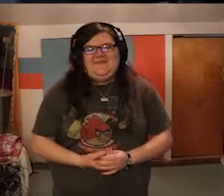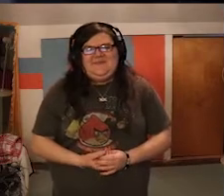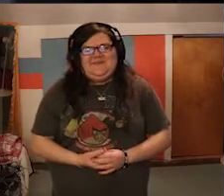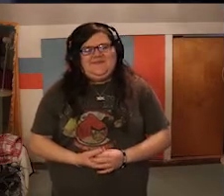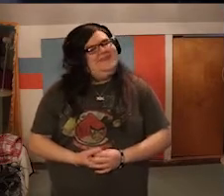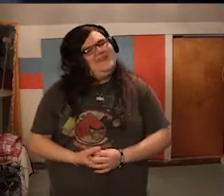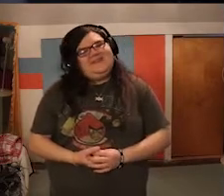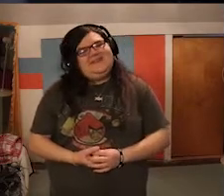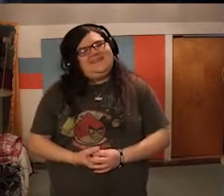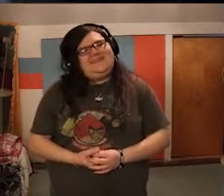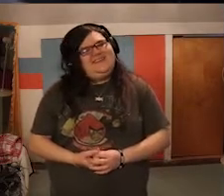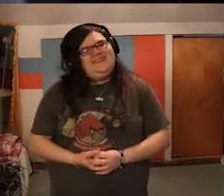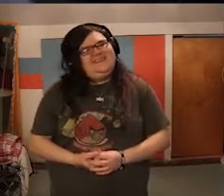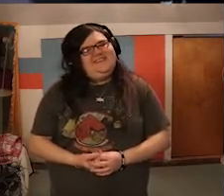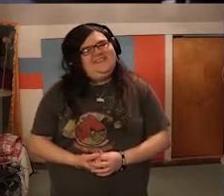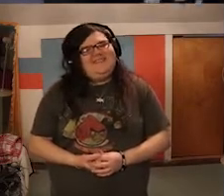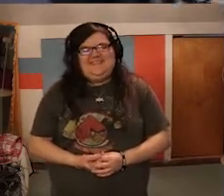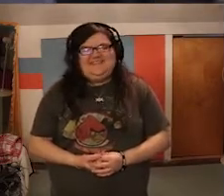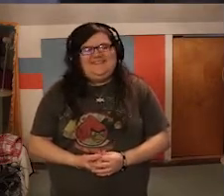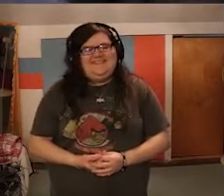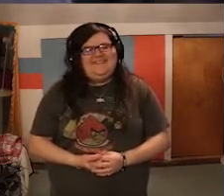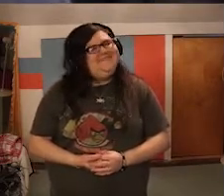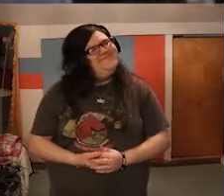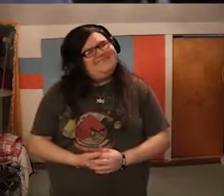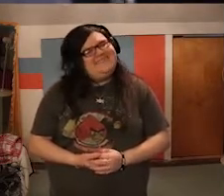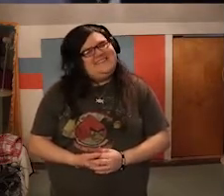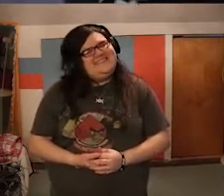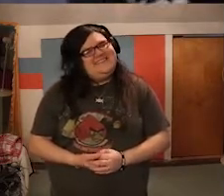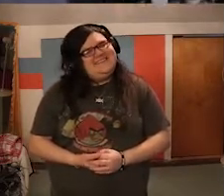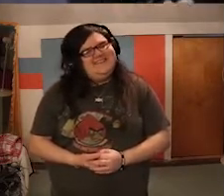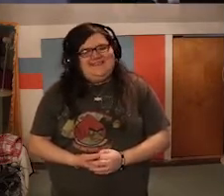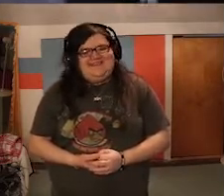heart and soul into this. Did you?